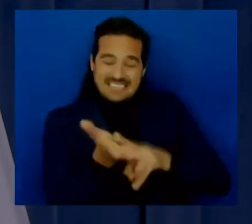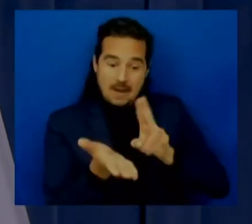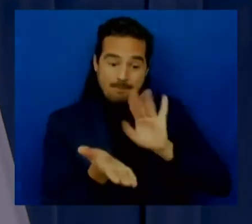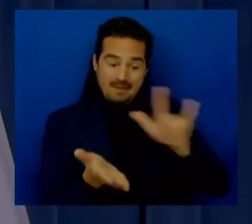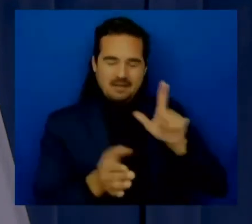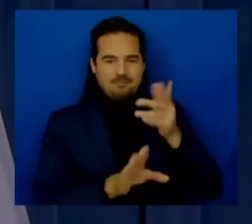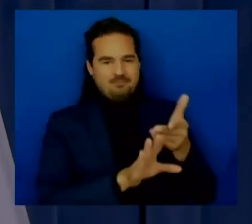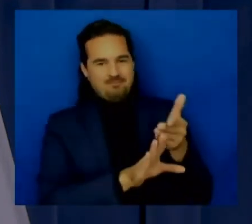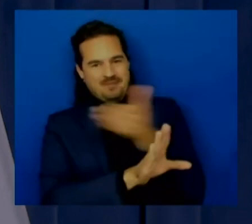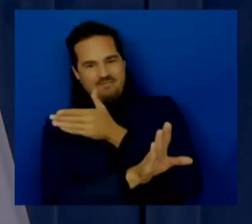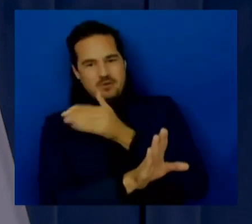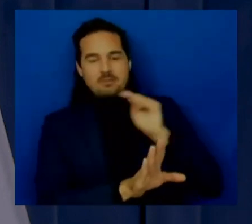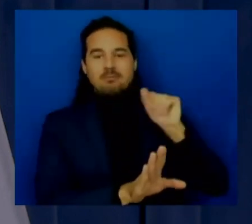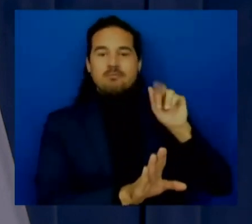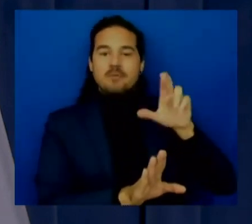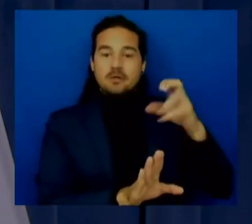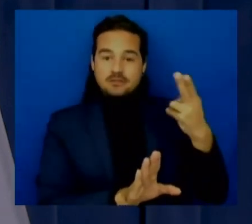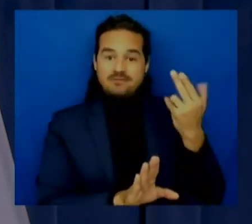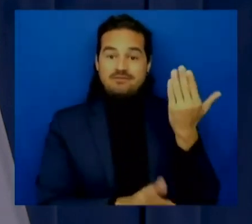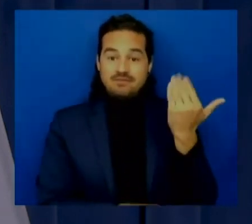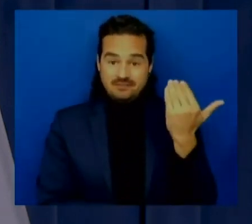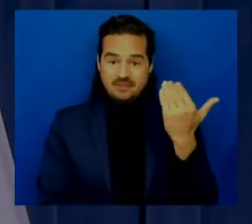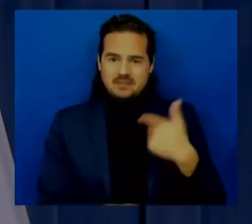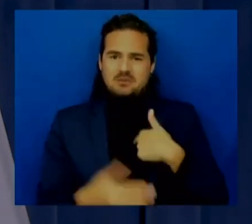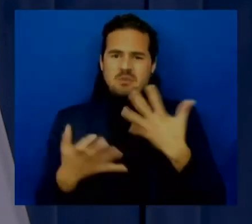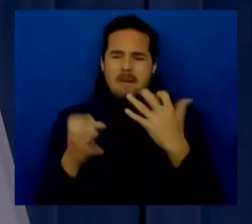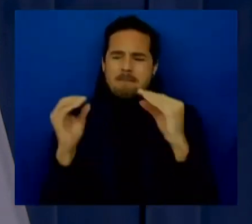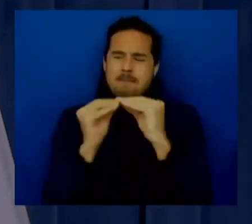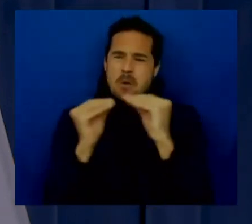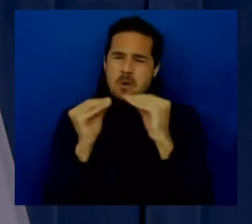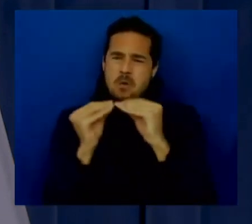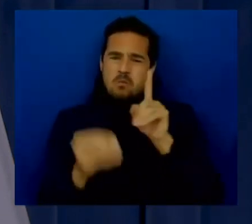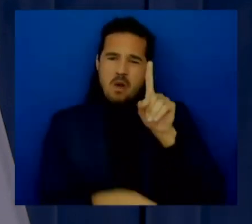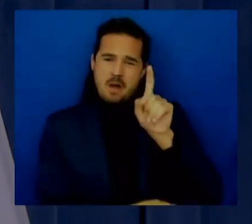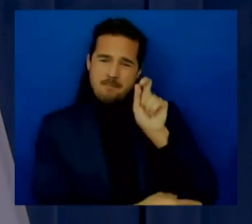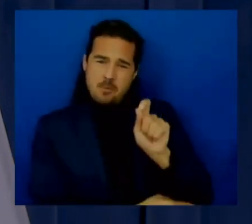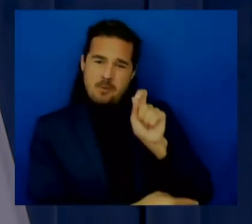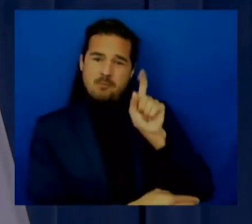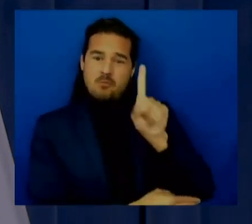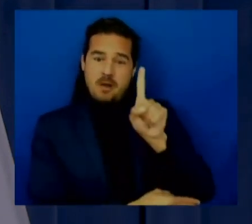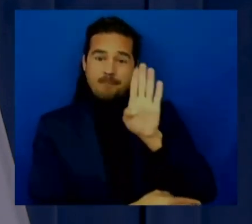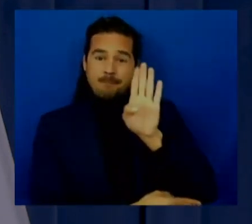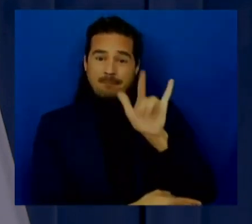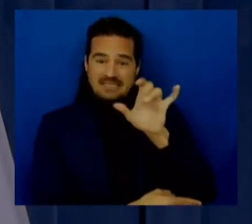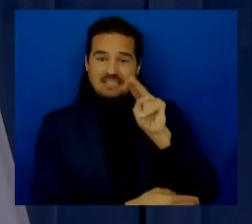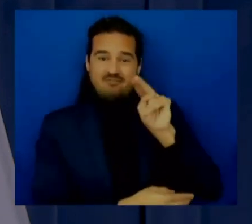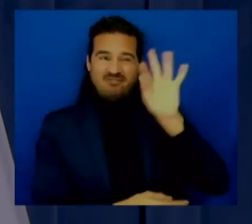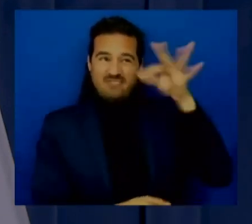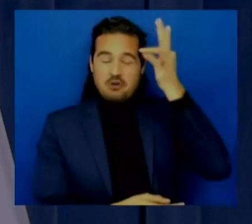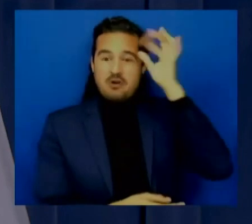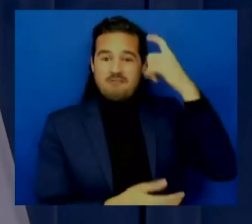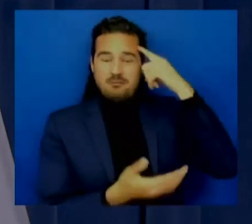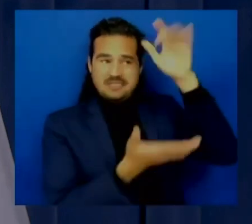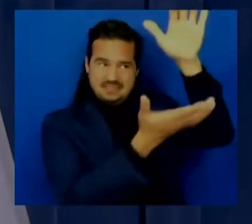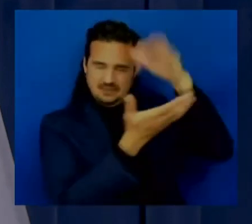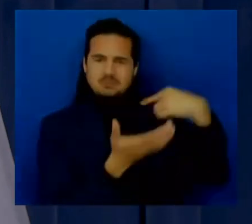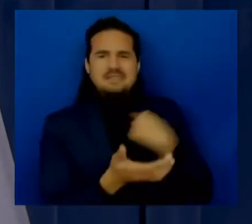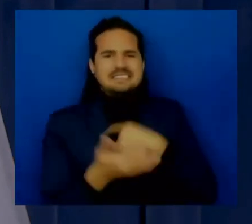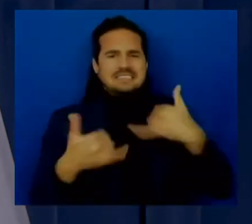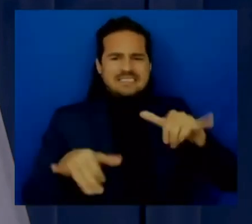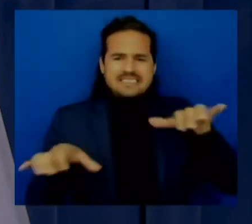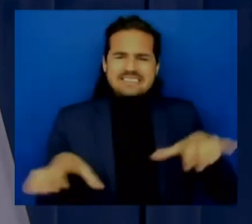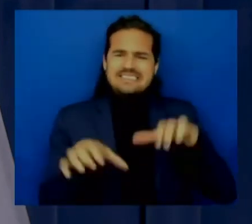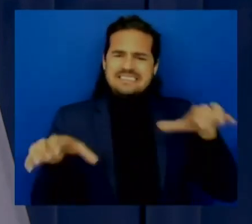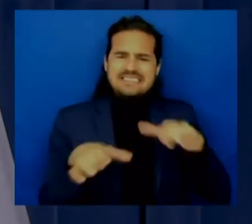do the same. We want to make sure we're coordinating, collaborating in terms of the distribution of those funds, leveraging them, and of course that's what this bill